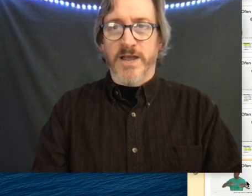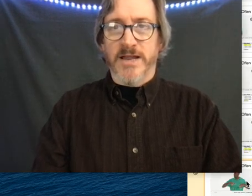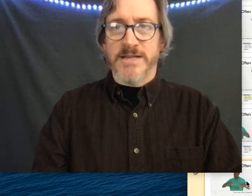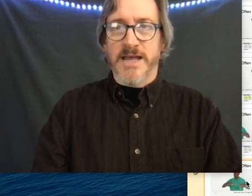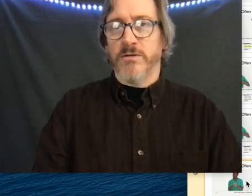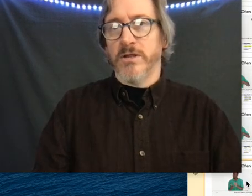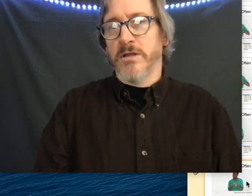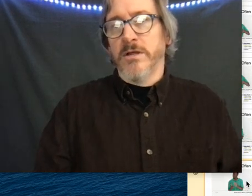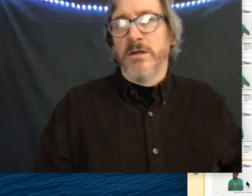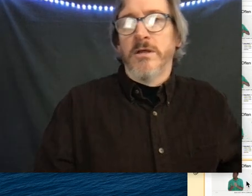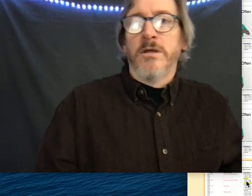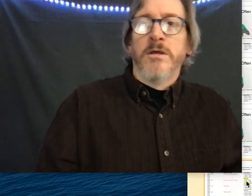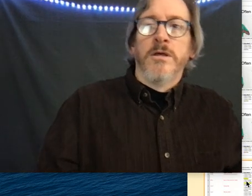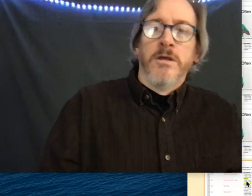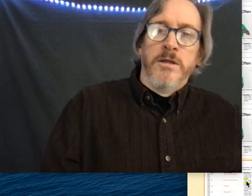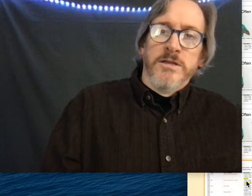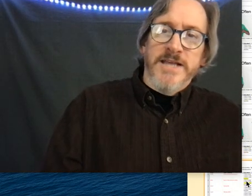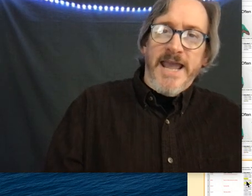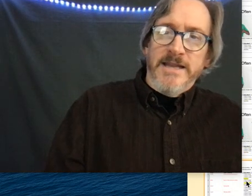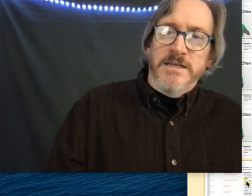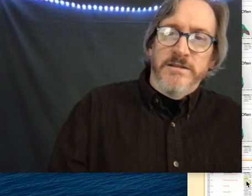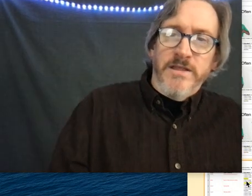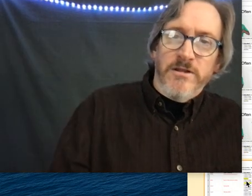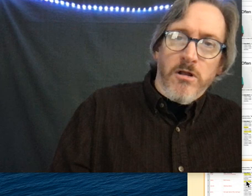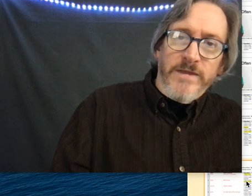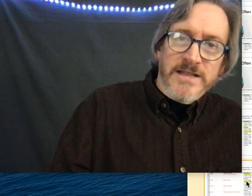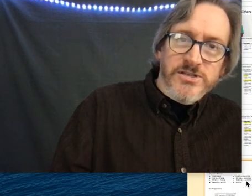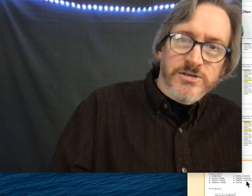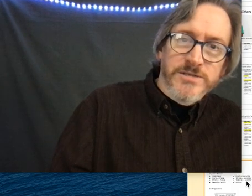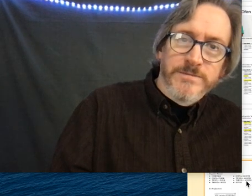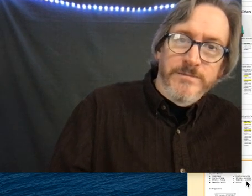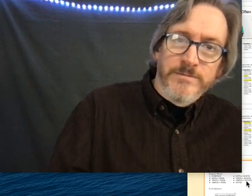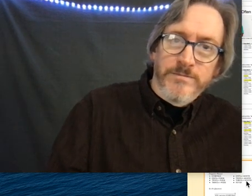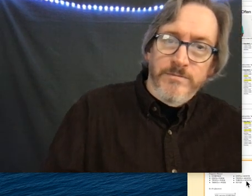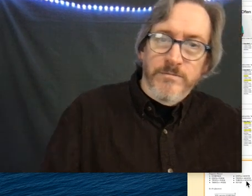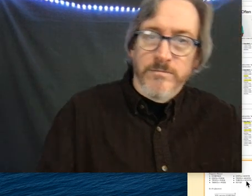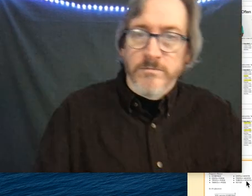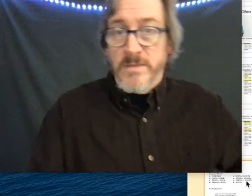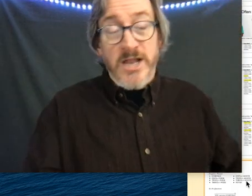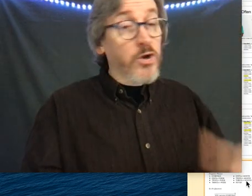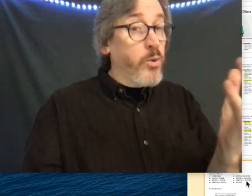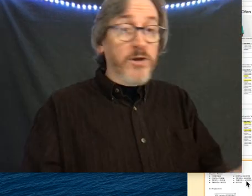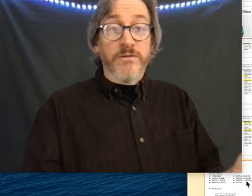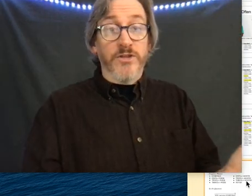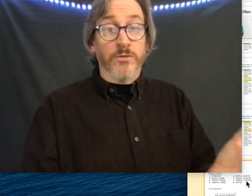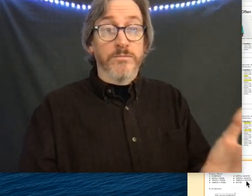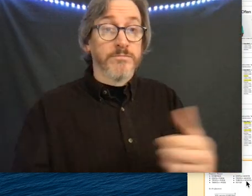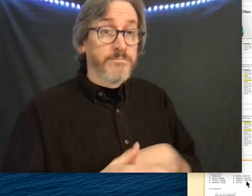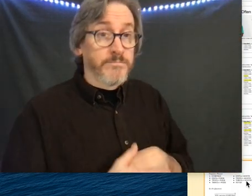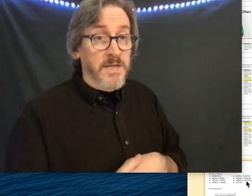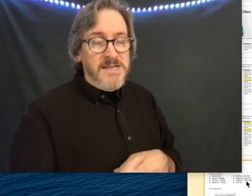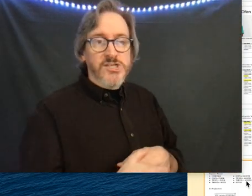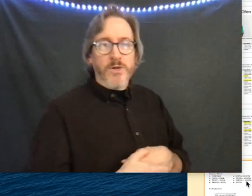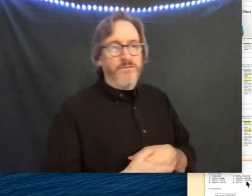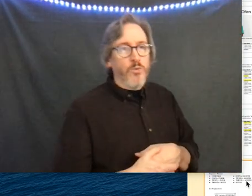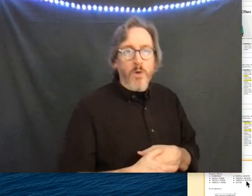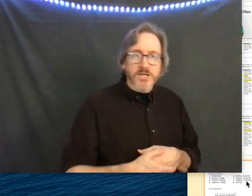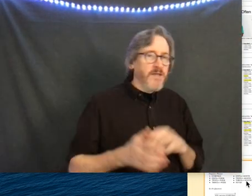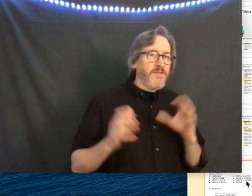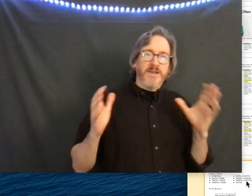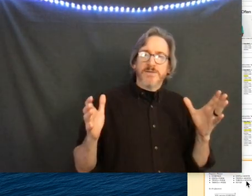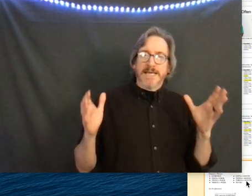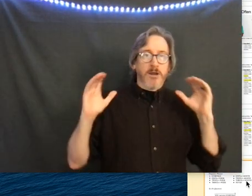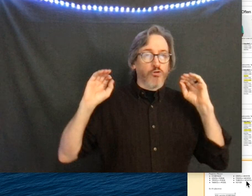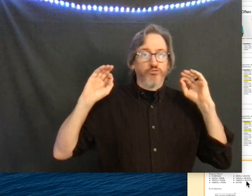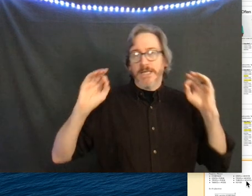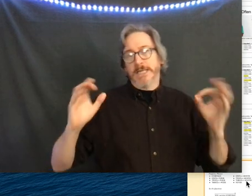after you've gotten down eight, then there are all the answers. and a quick review. So if you watch,